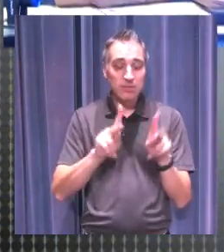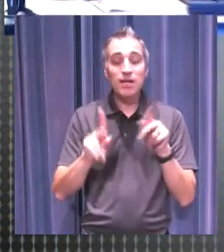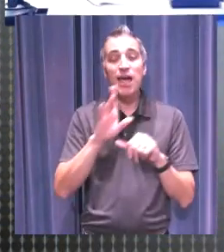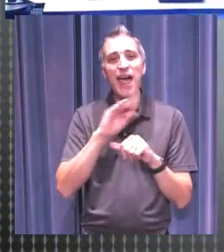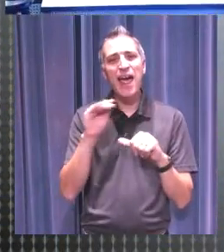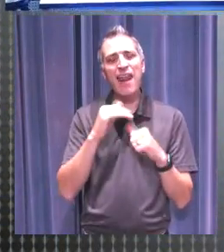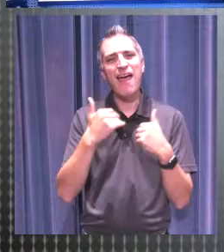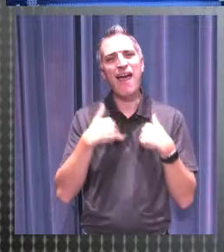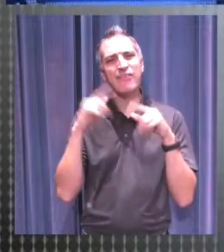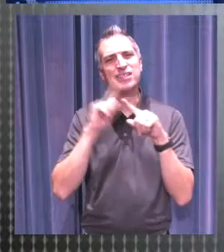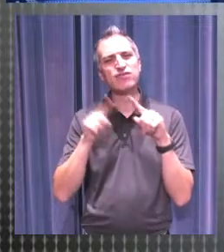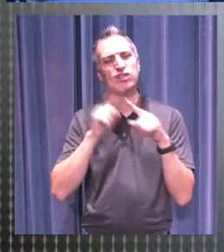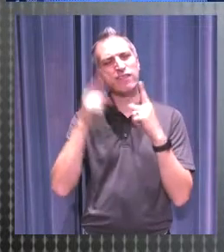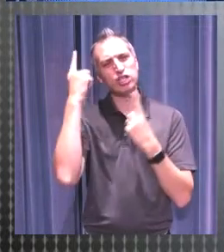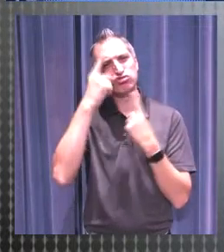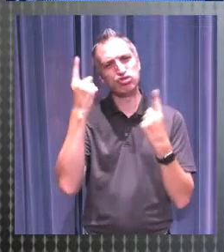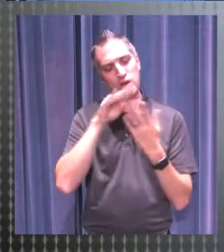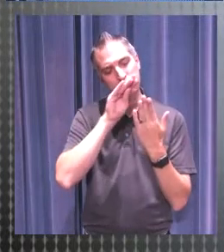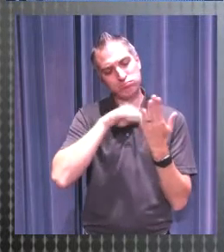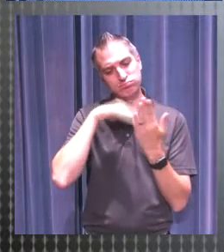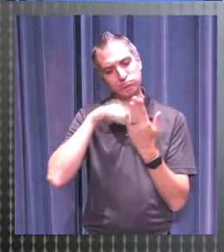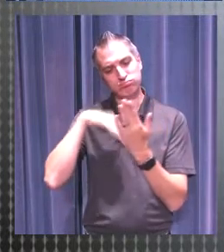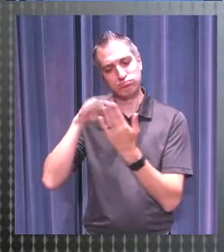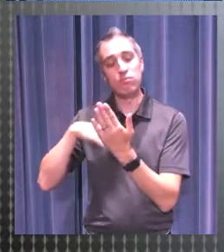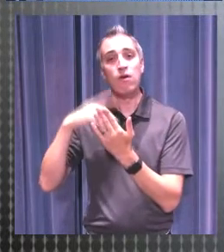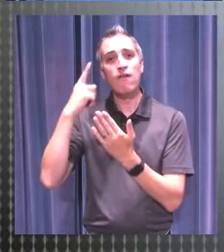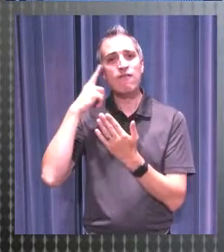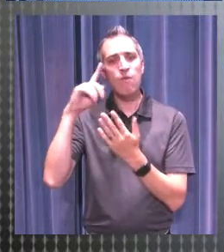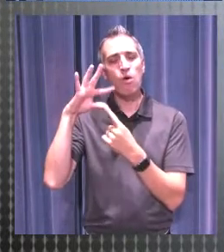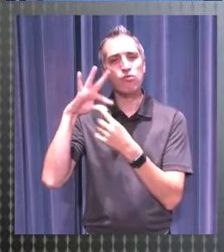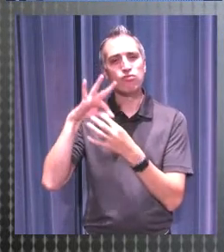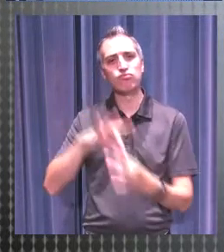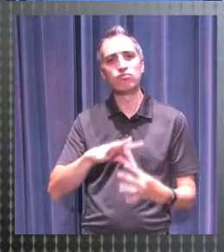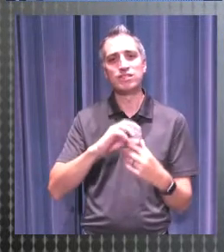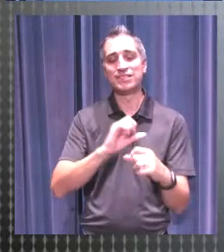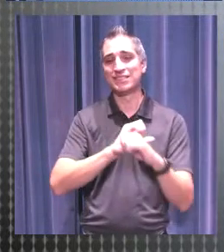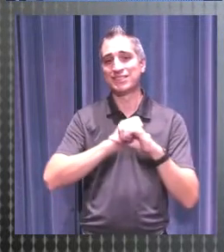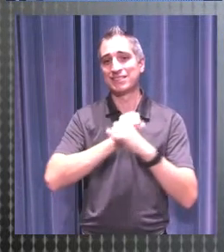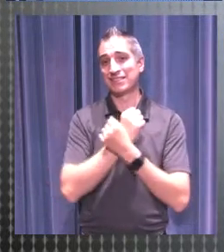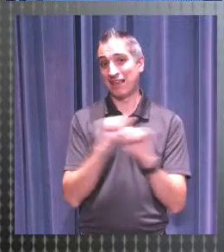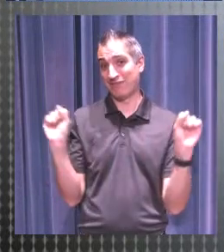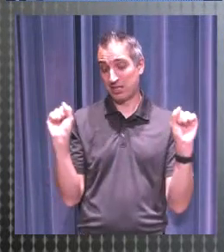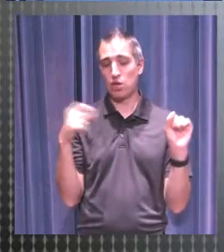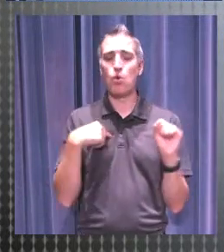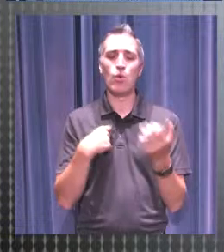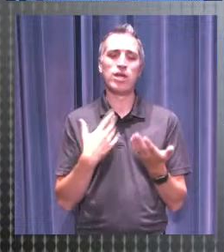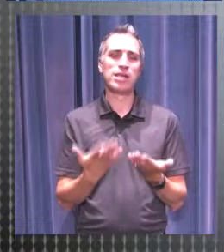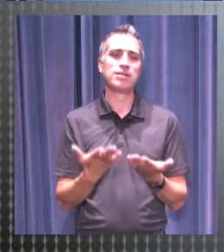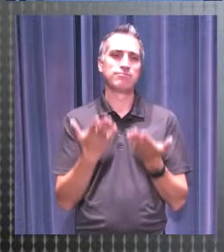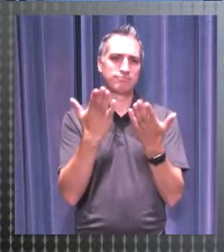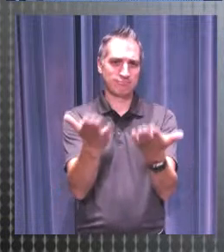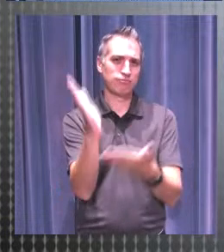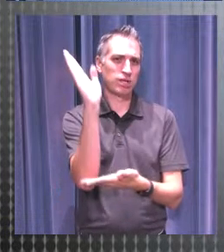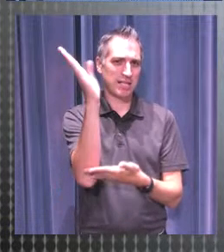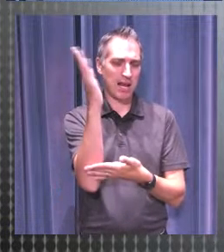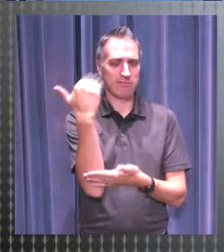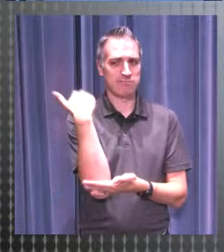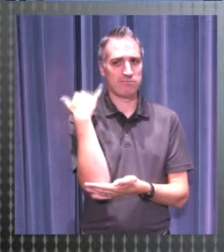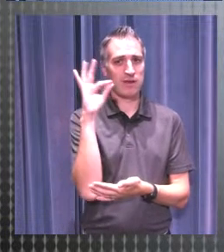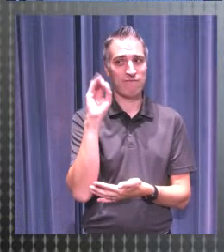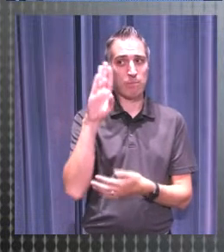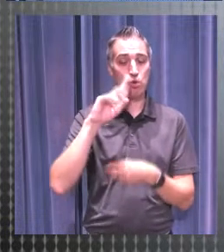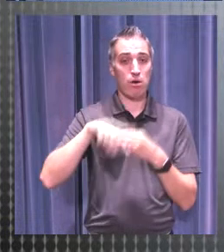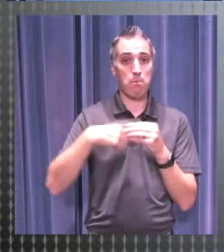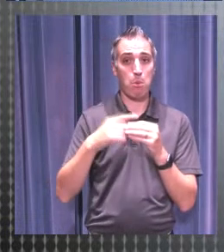to consider and to complete as it relates to safety. As we presented to you in February about the bond